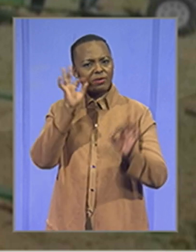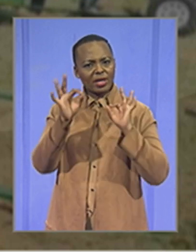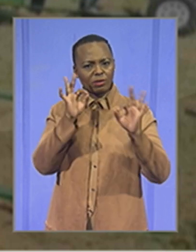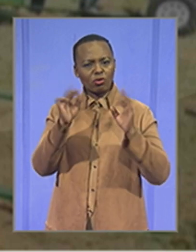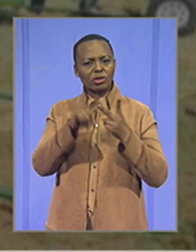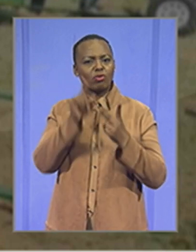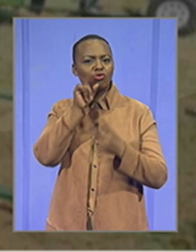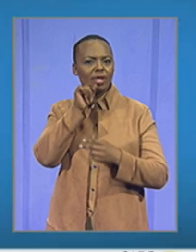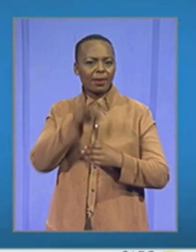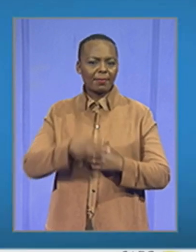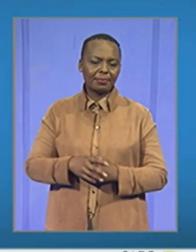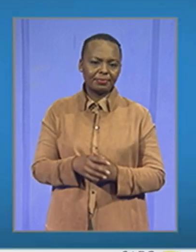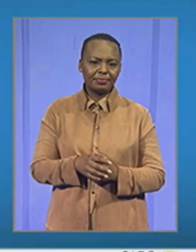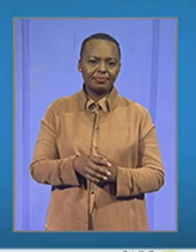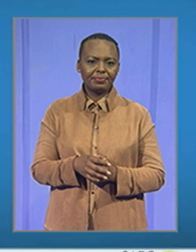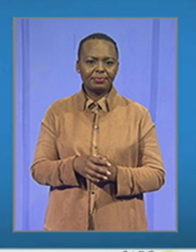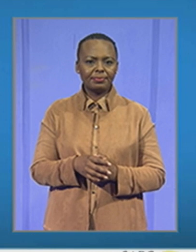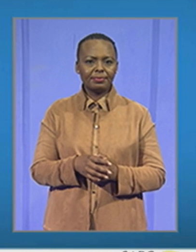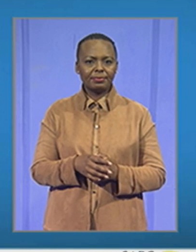Twitter